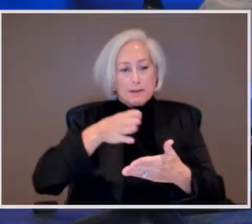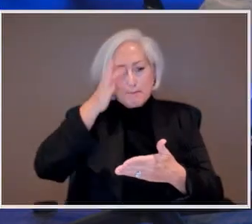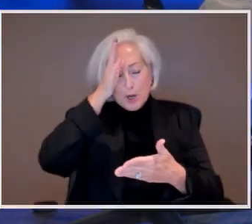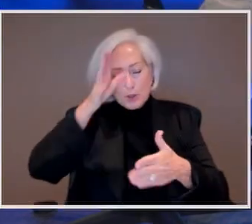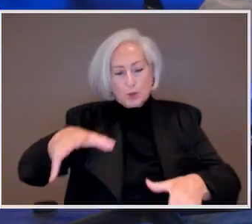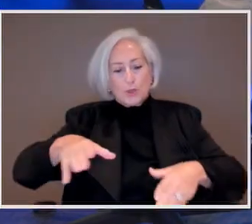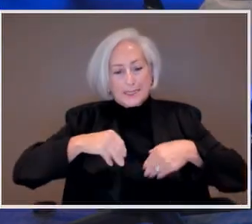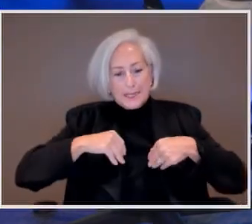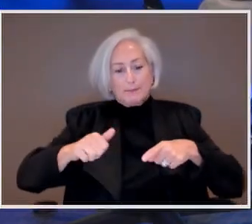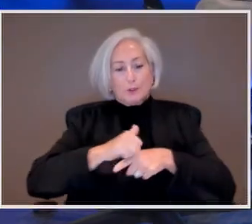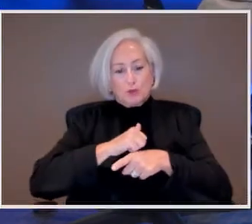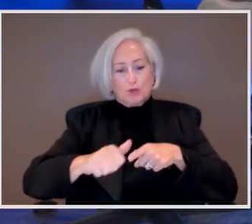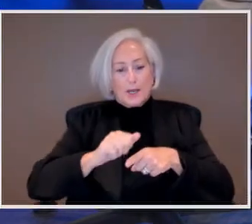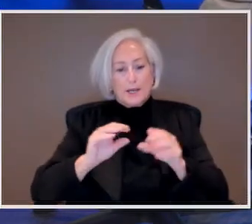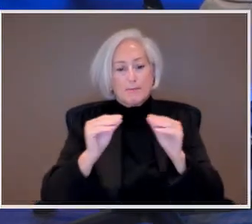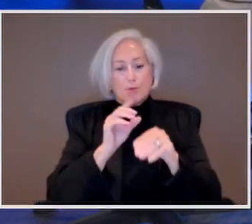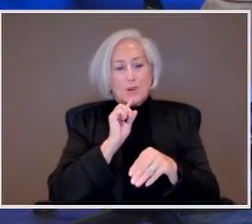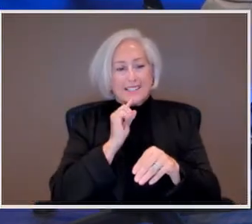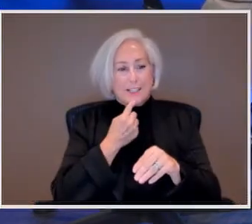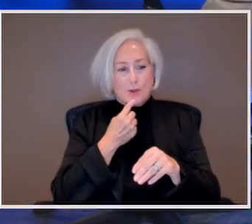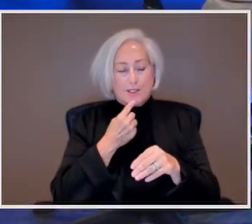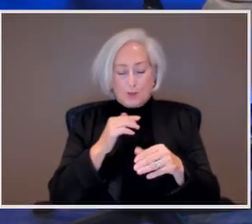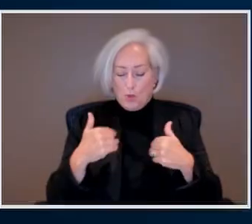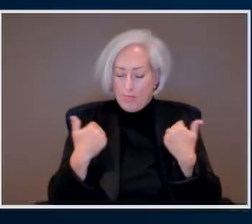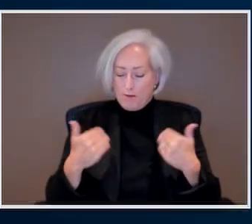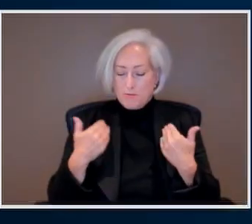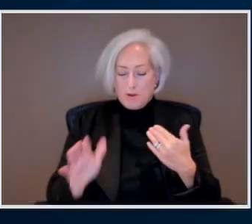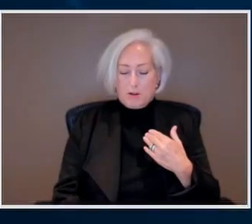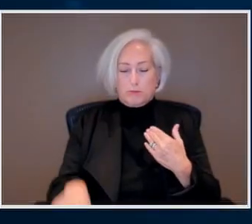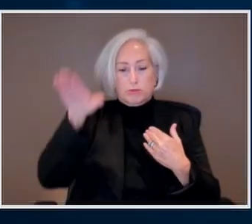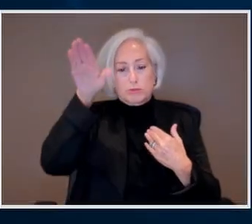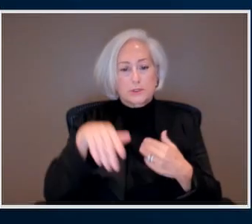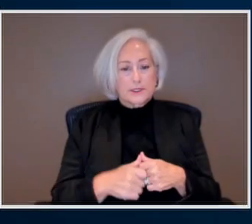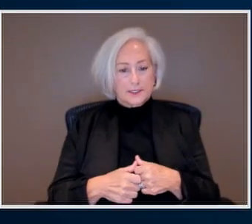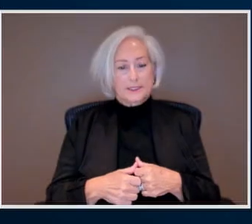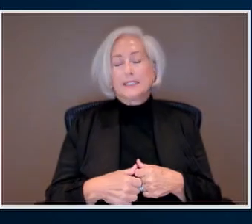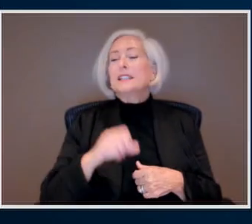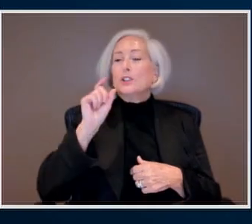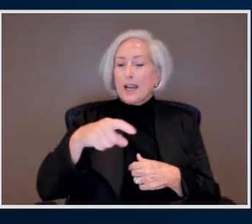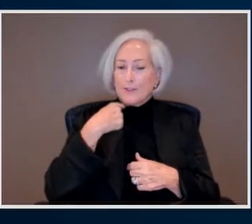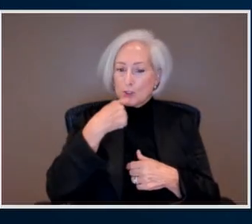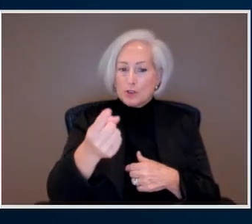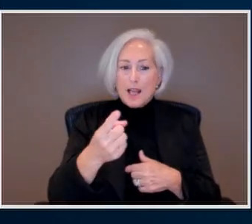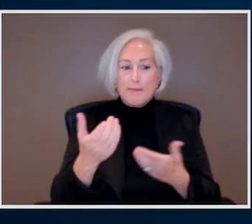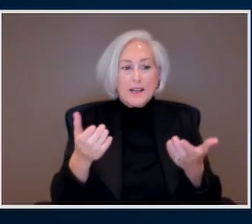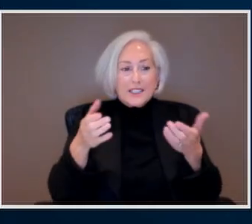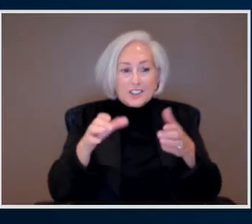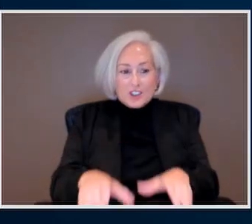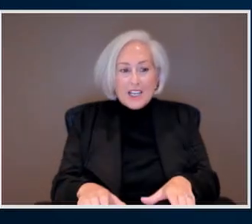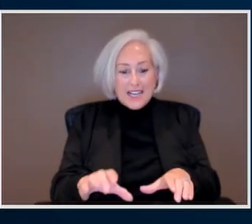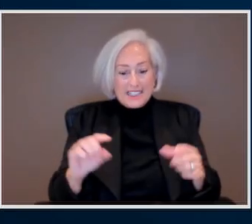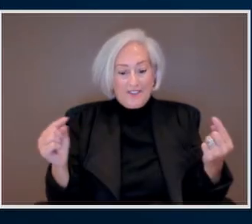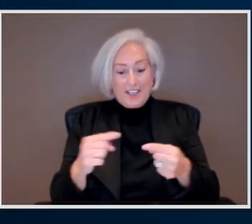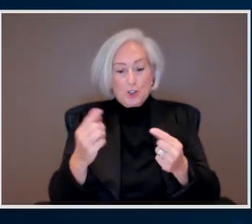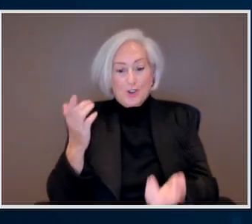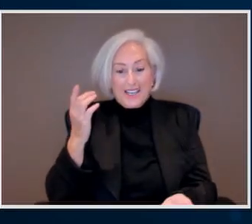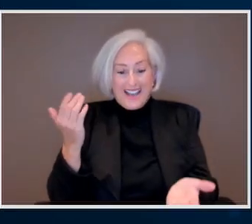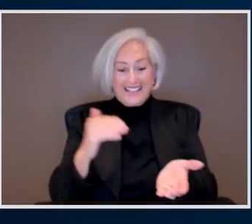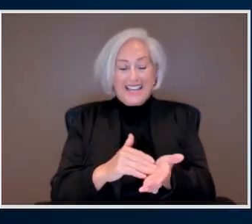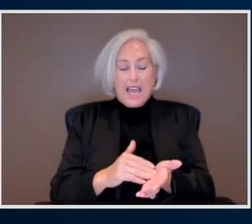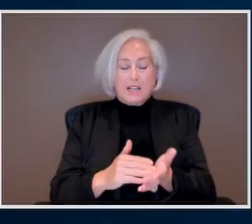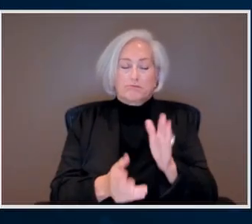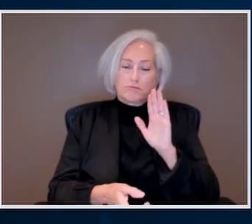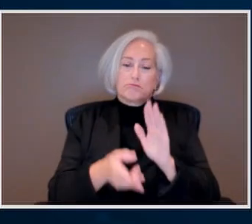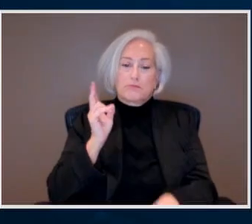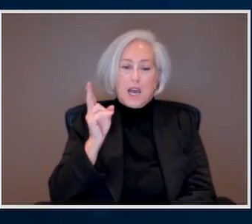conditioning, just from a young age? You have to tell them that the chance of re-injury is very high, that they'll at